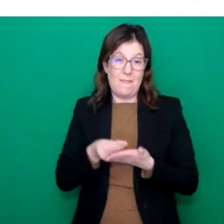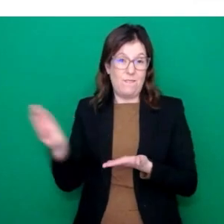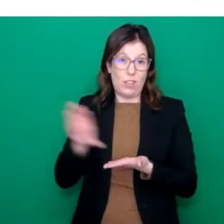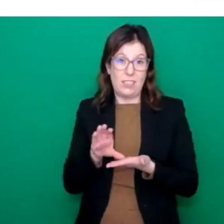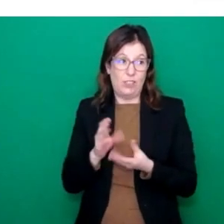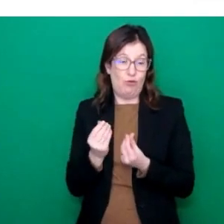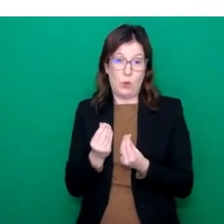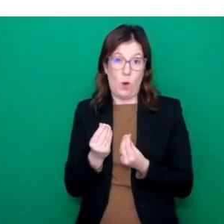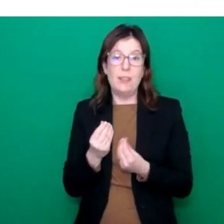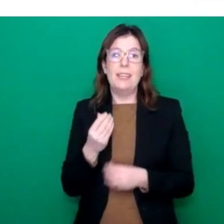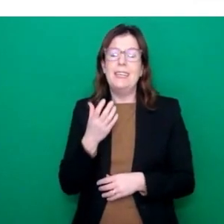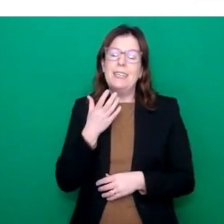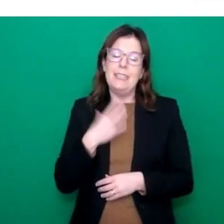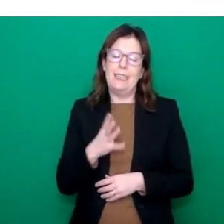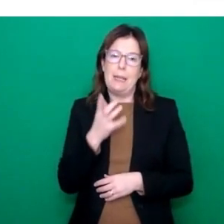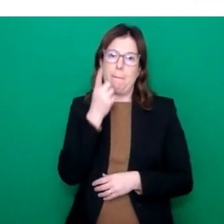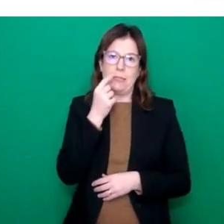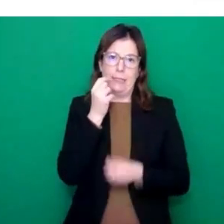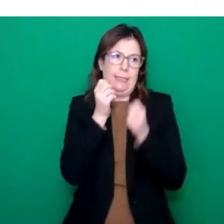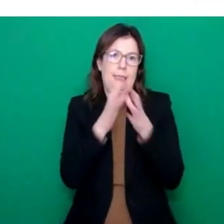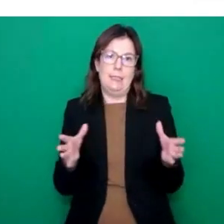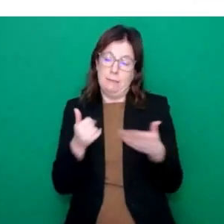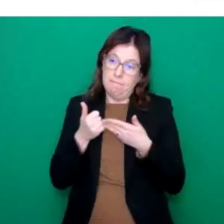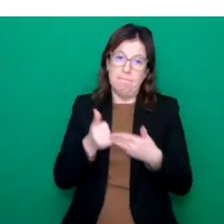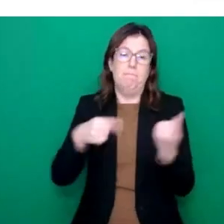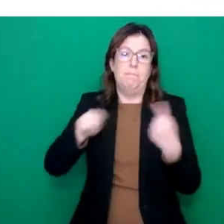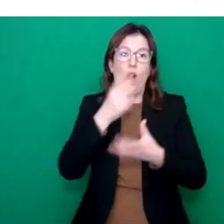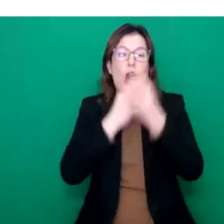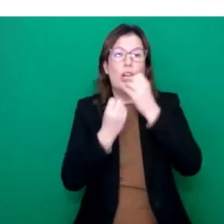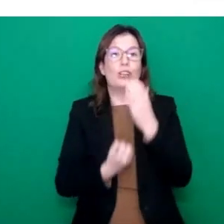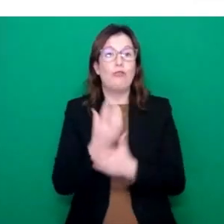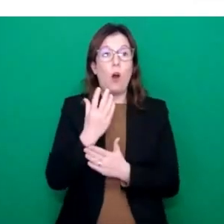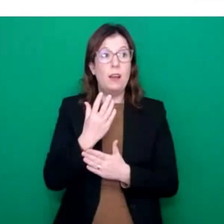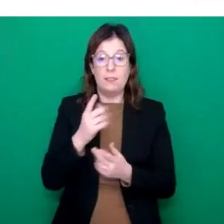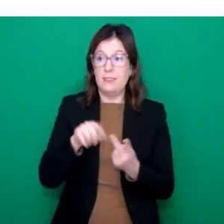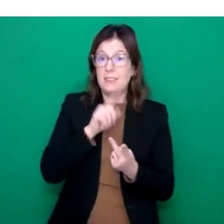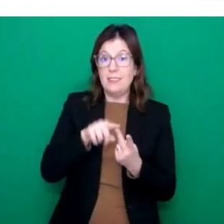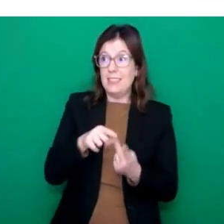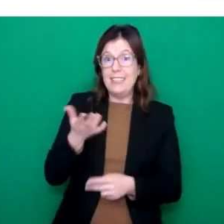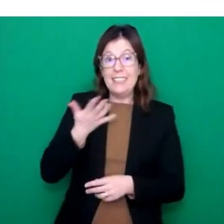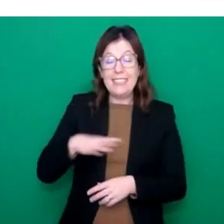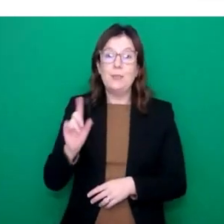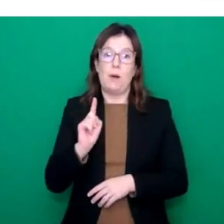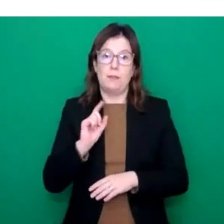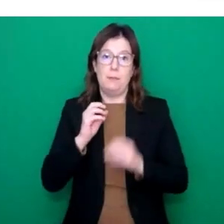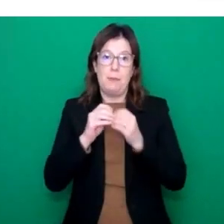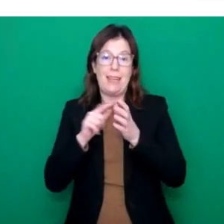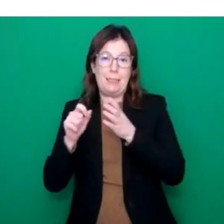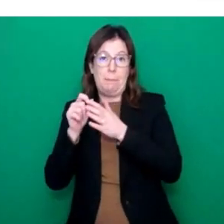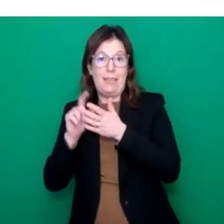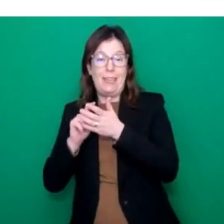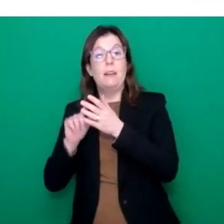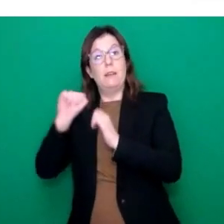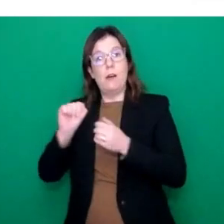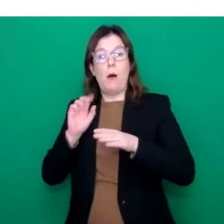capacity for sustainable impact, ongoing learning and growth. There needs to be implementation of the BABCP Positive Practice